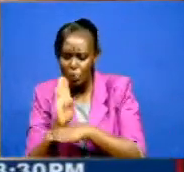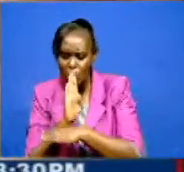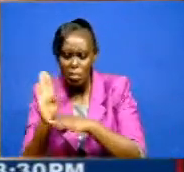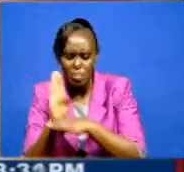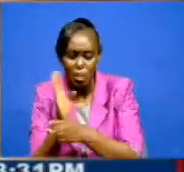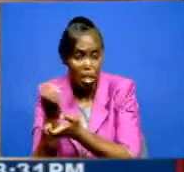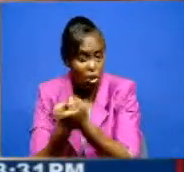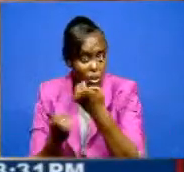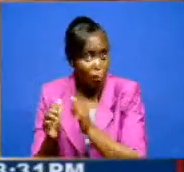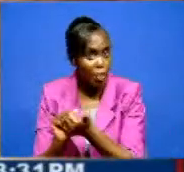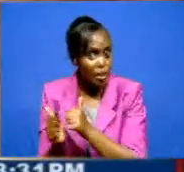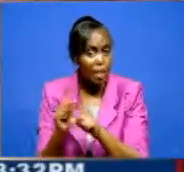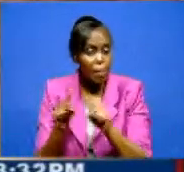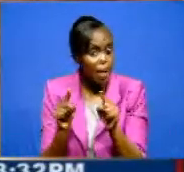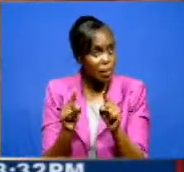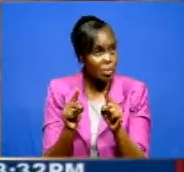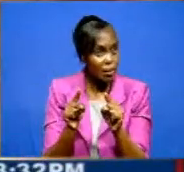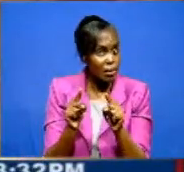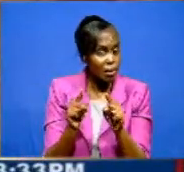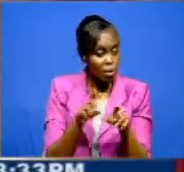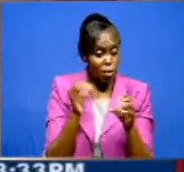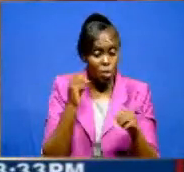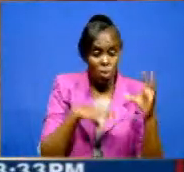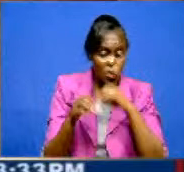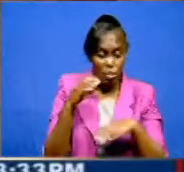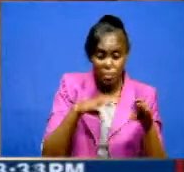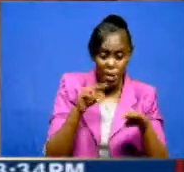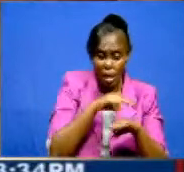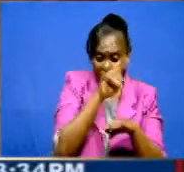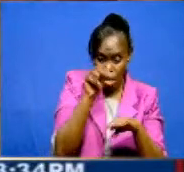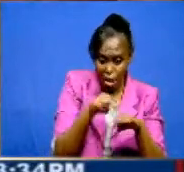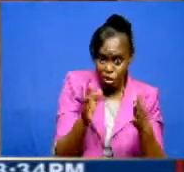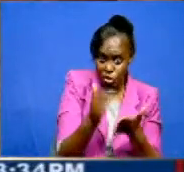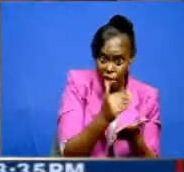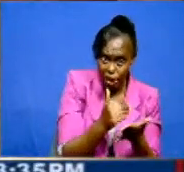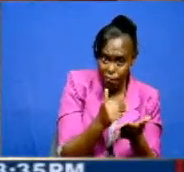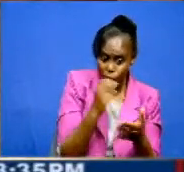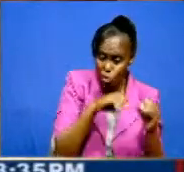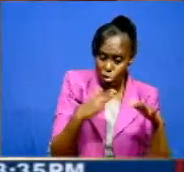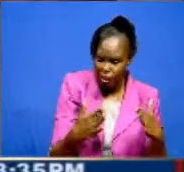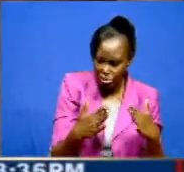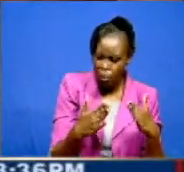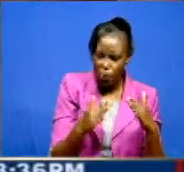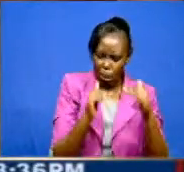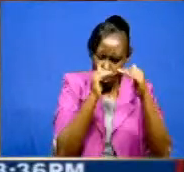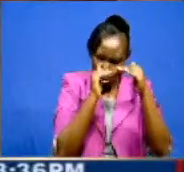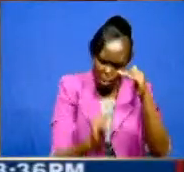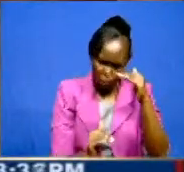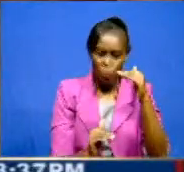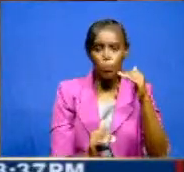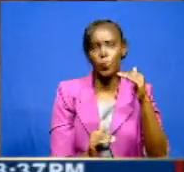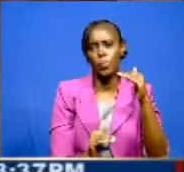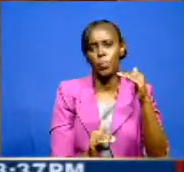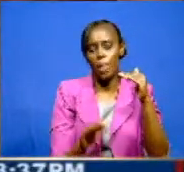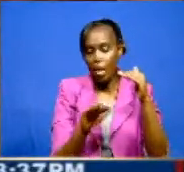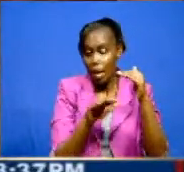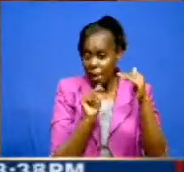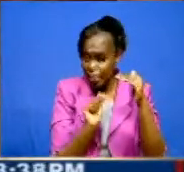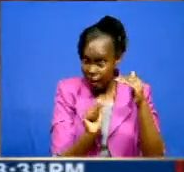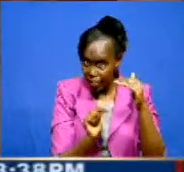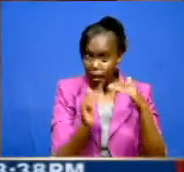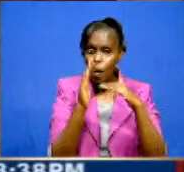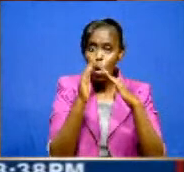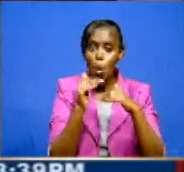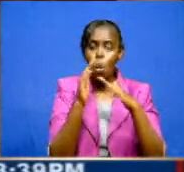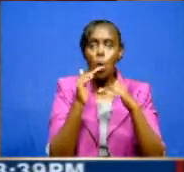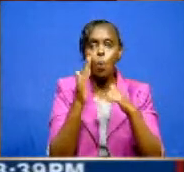activity, but in terms of its contribution to the national revenue, it's still very low. And that is an area that I hope